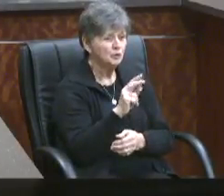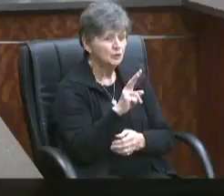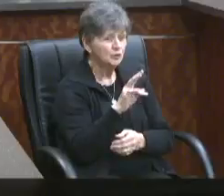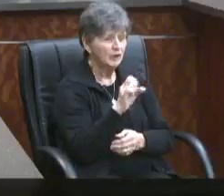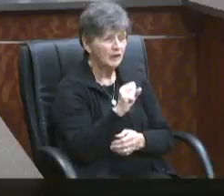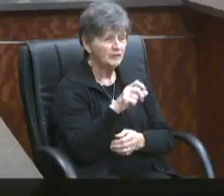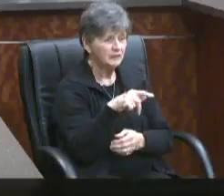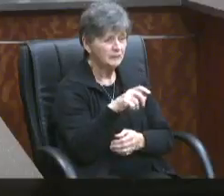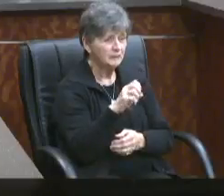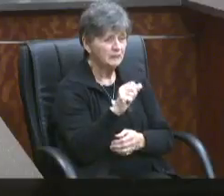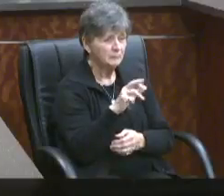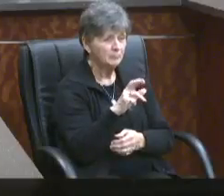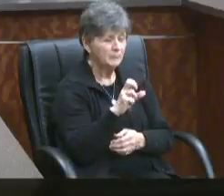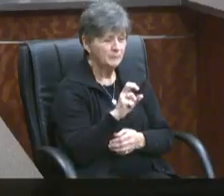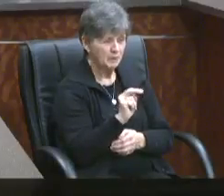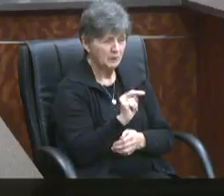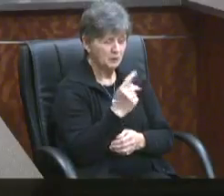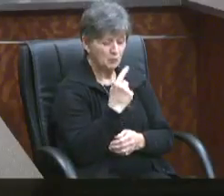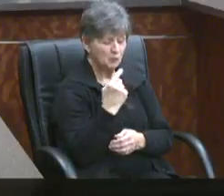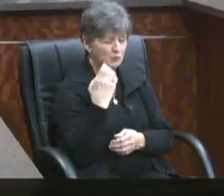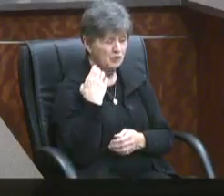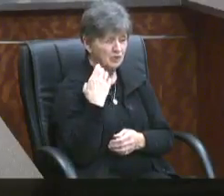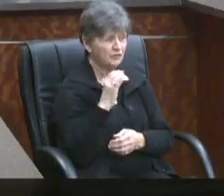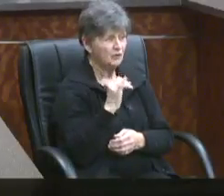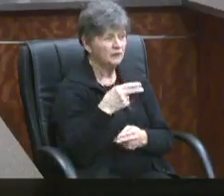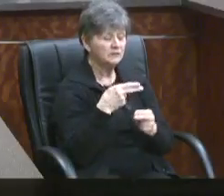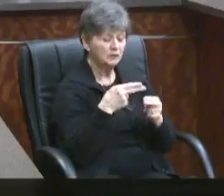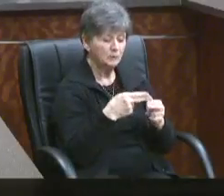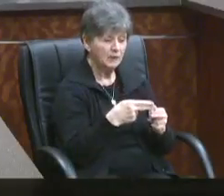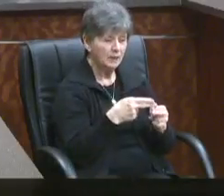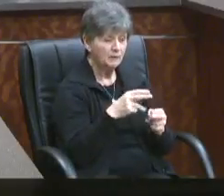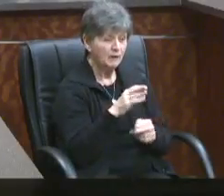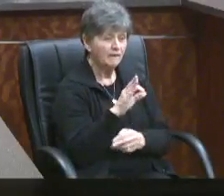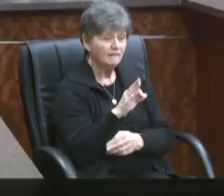the chief, but also was named Firefighter of the Year.